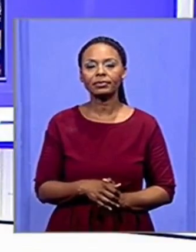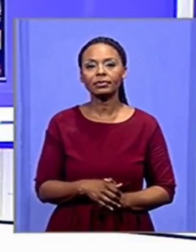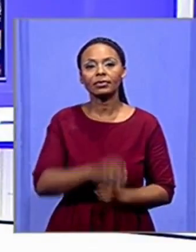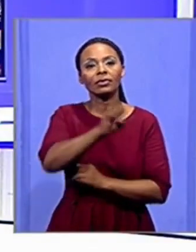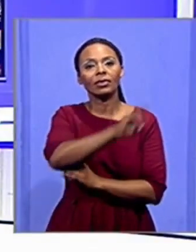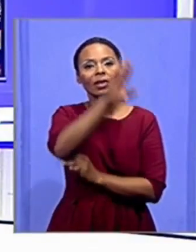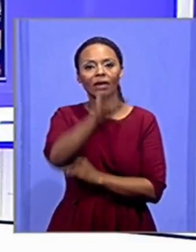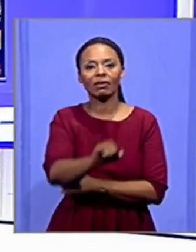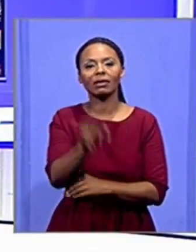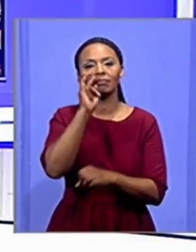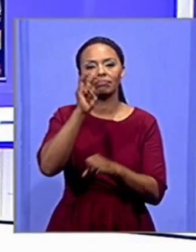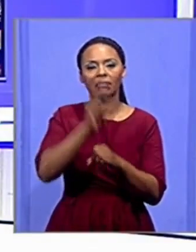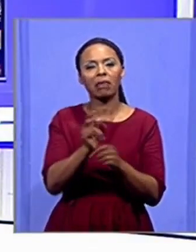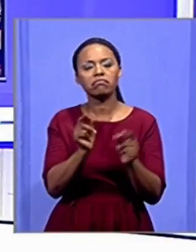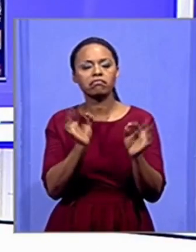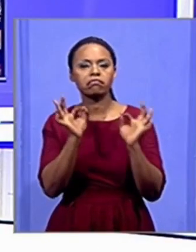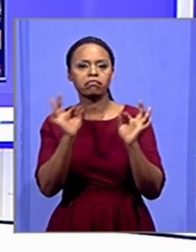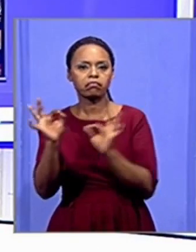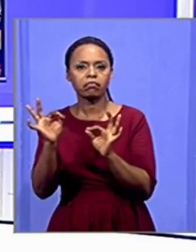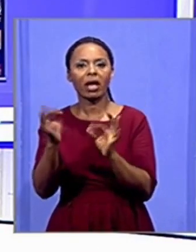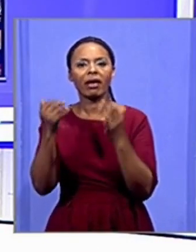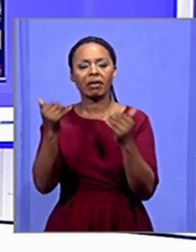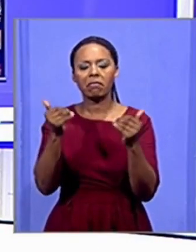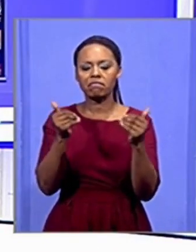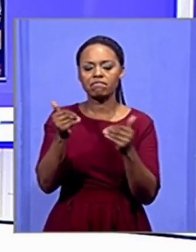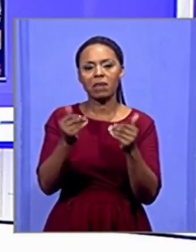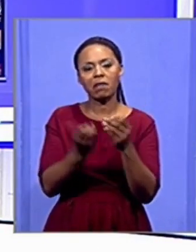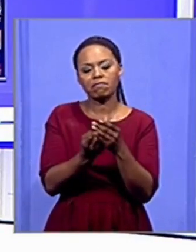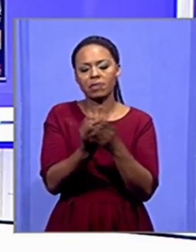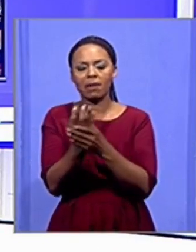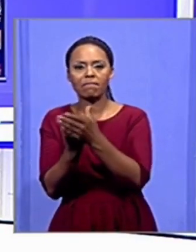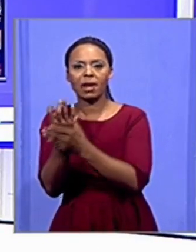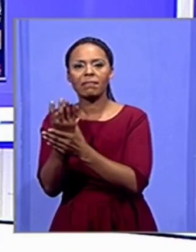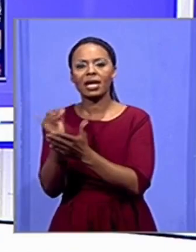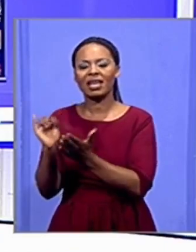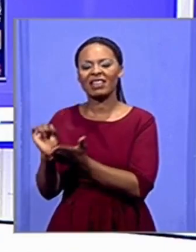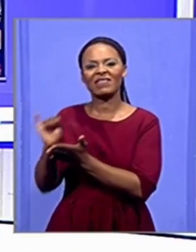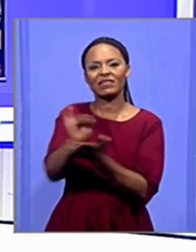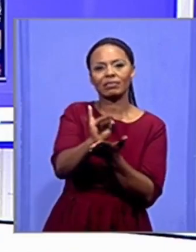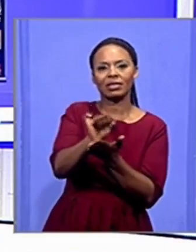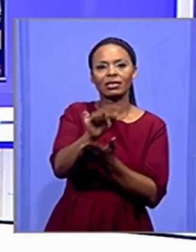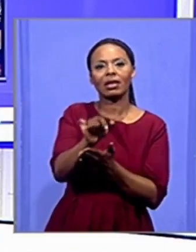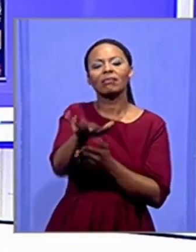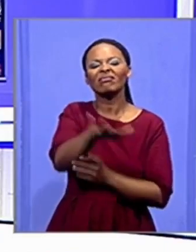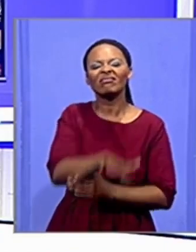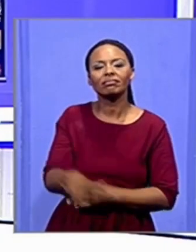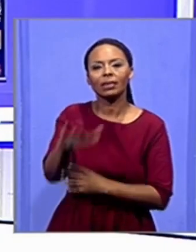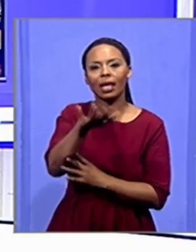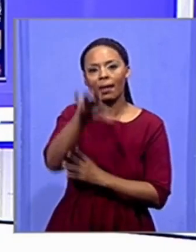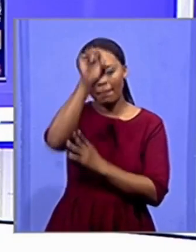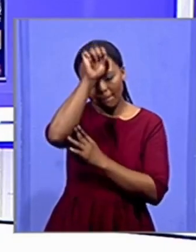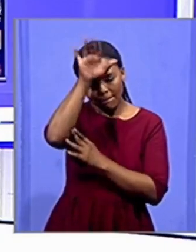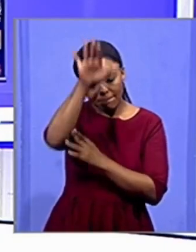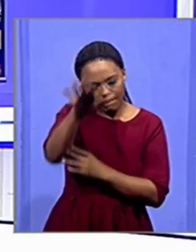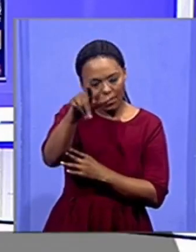hloka mpsafatso ya taolo ya go hlohleletša kgolo le peeletšo ka lekaleng la meepo seo go ya ka baemedi kopanong